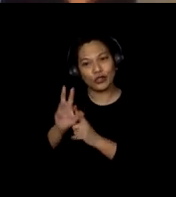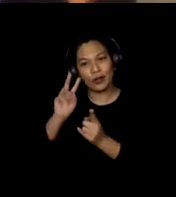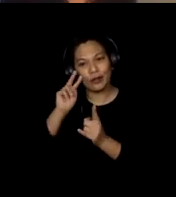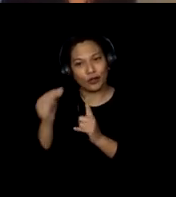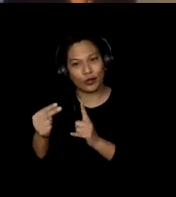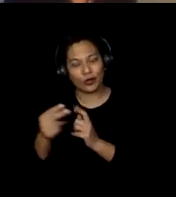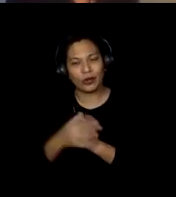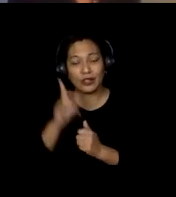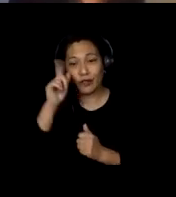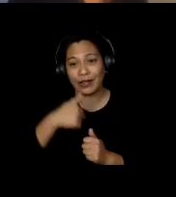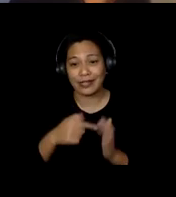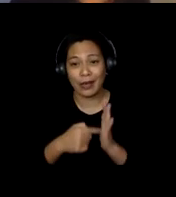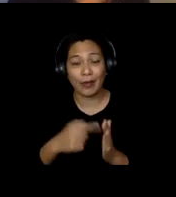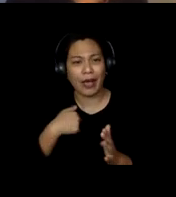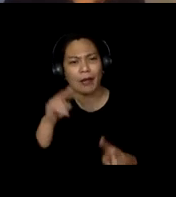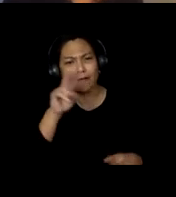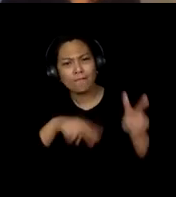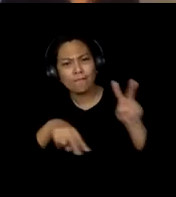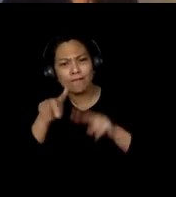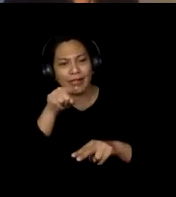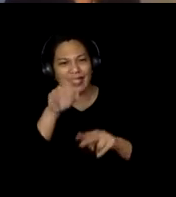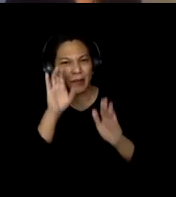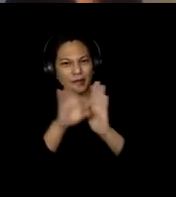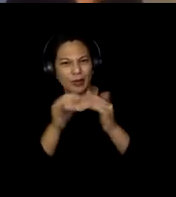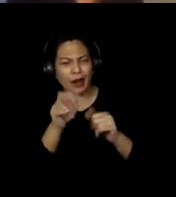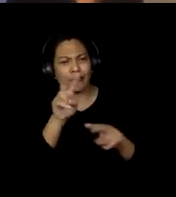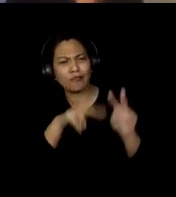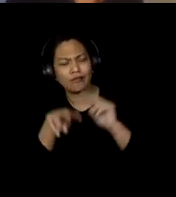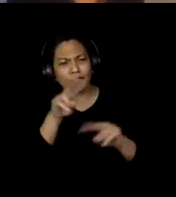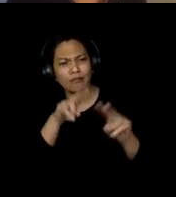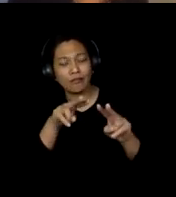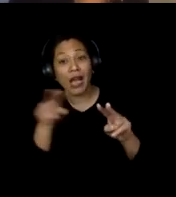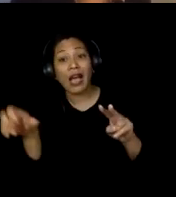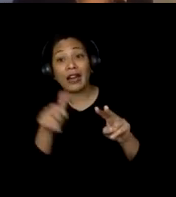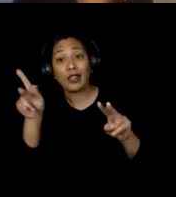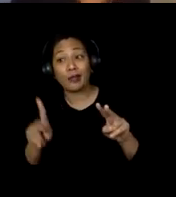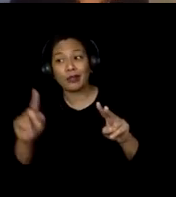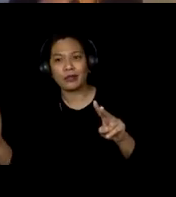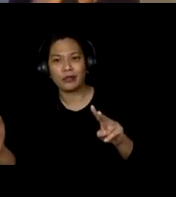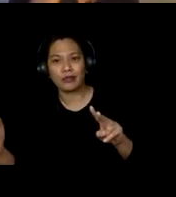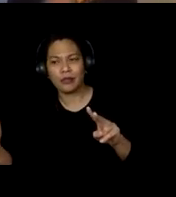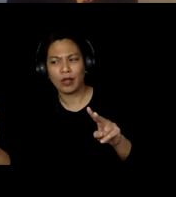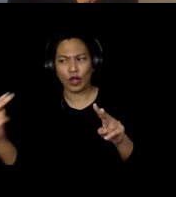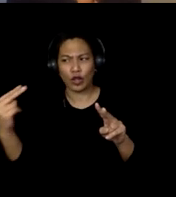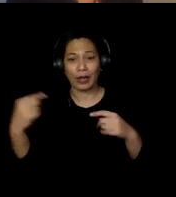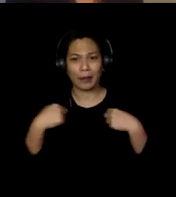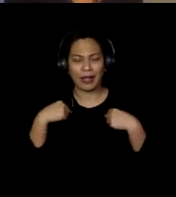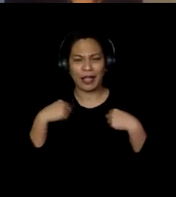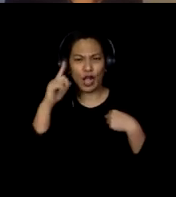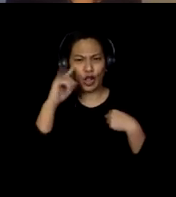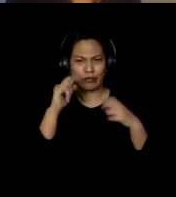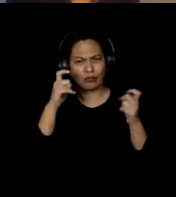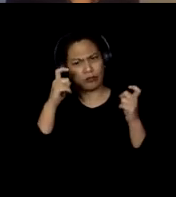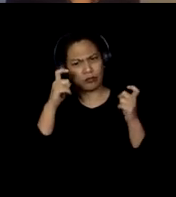painting that's on this slide and I look, as somebody else might interpret it as I look angry. So this